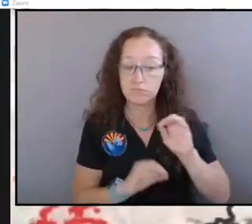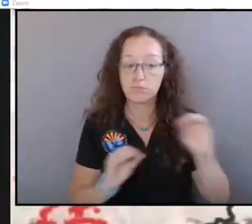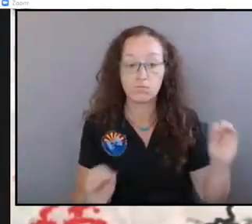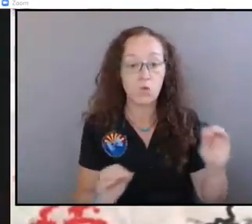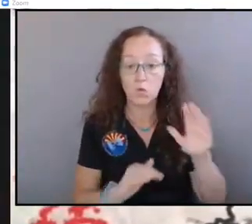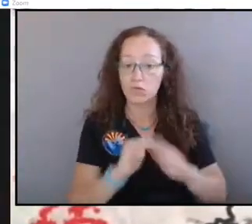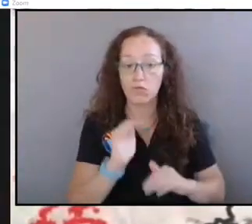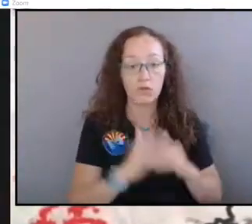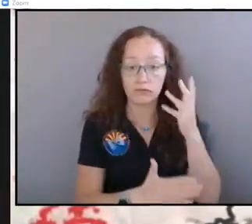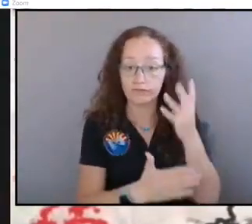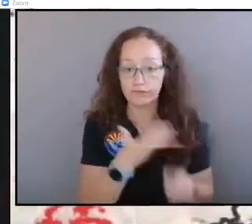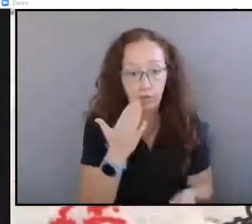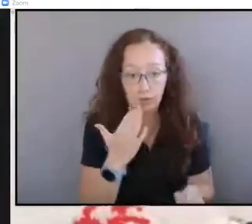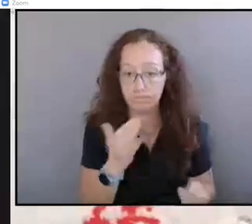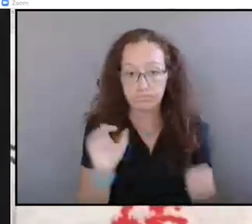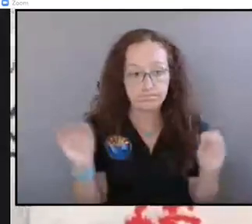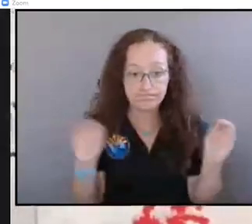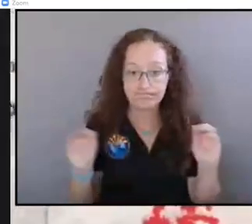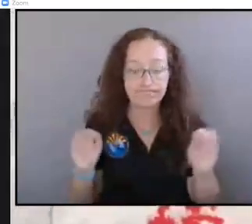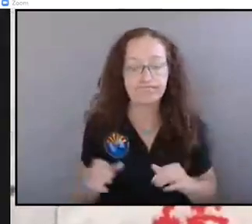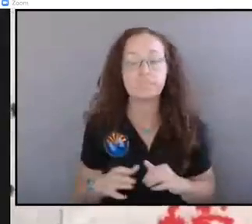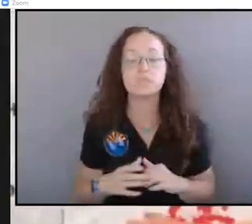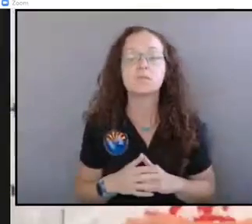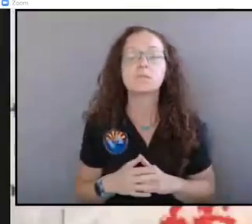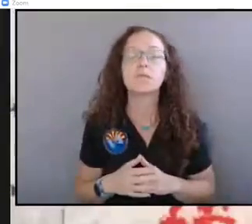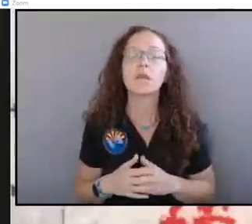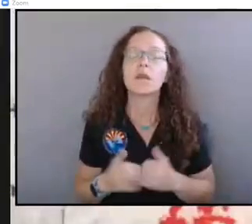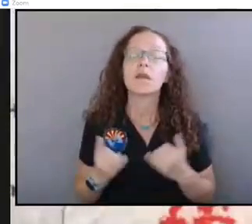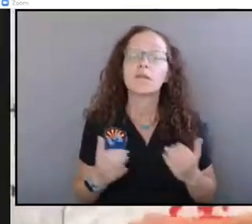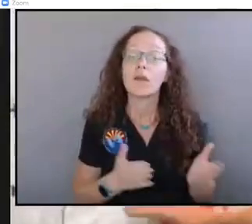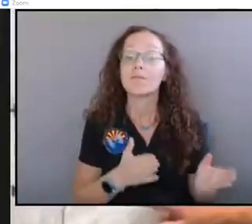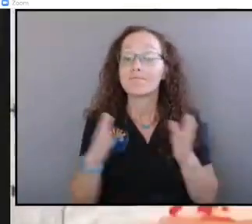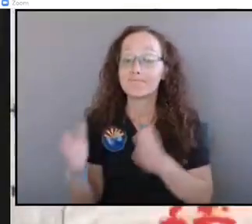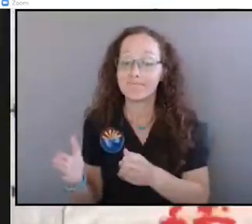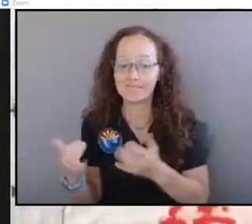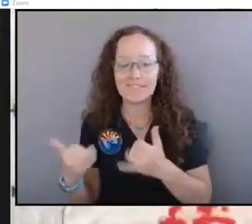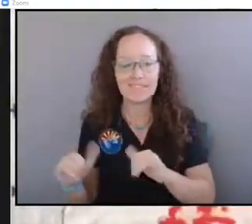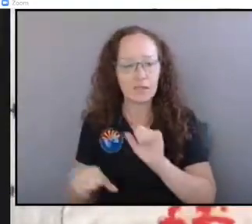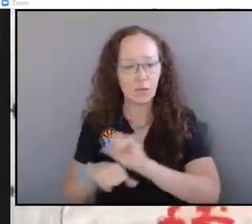night. Now, we're still in the assessment phase and or